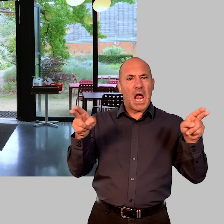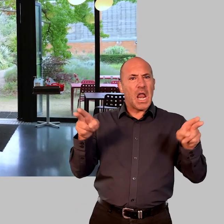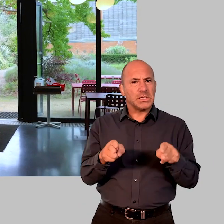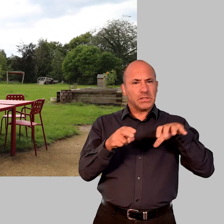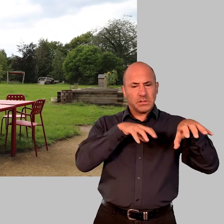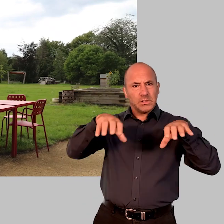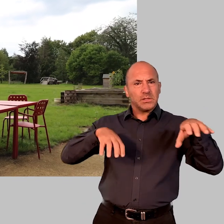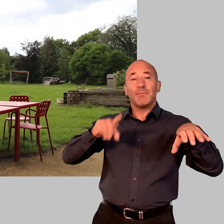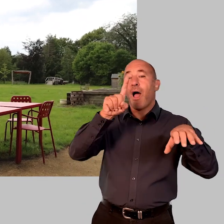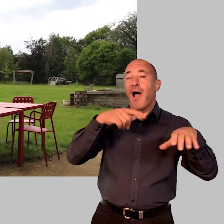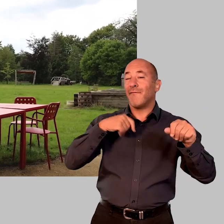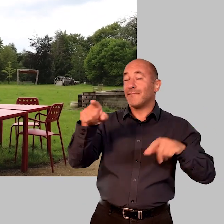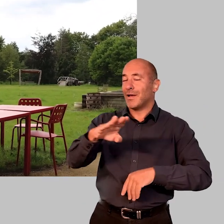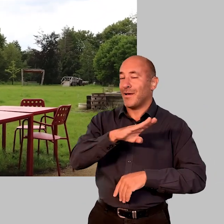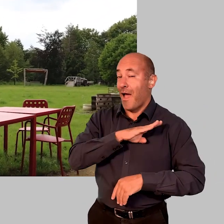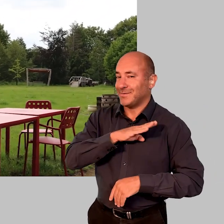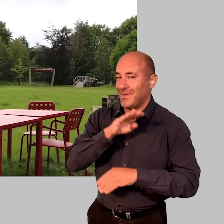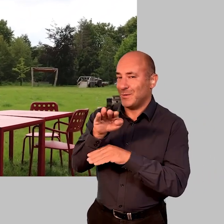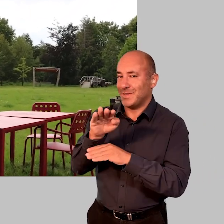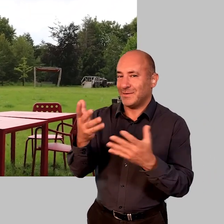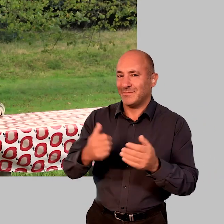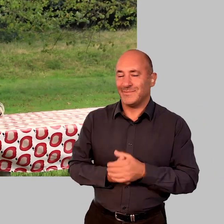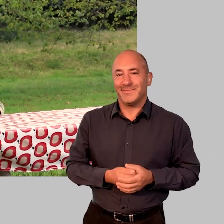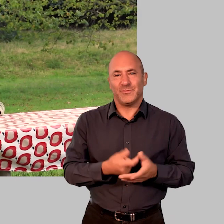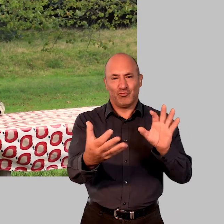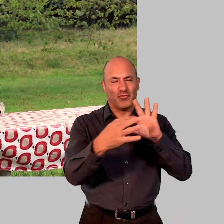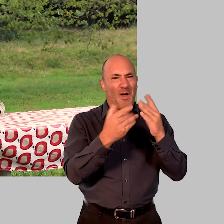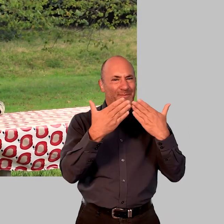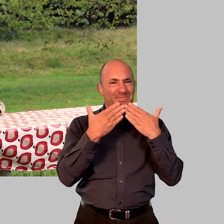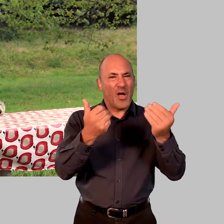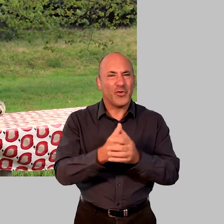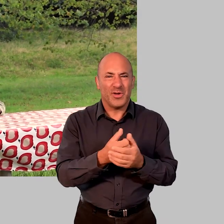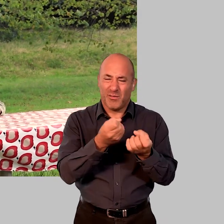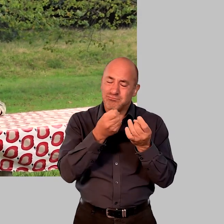in the cafe, but we do have the garden. Thank you for joining